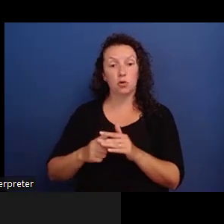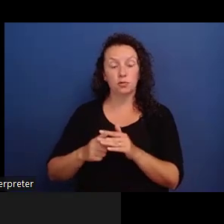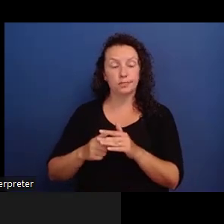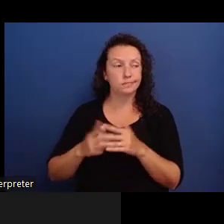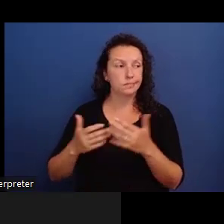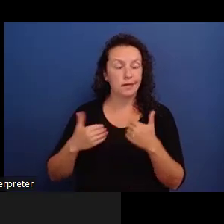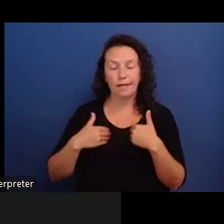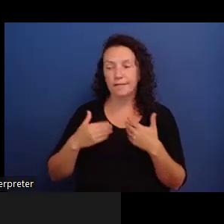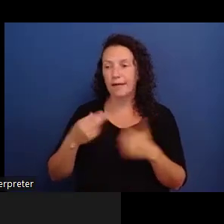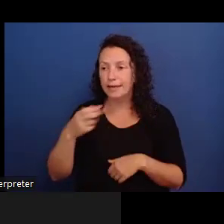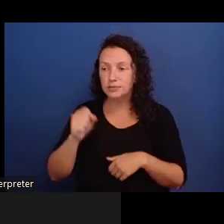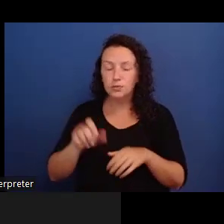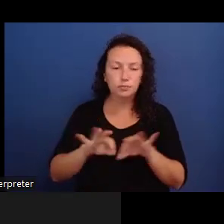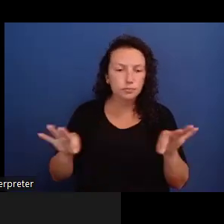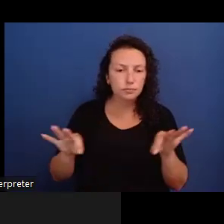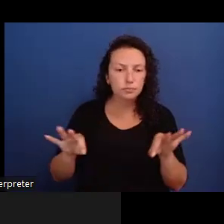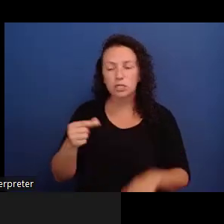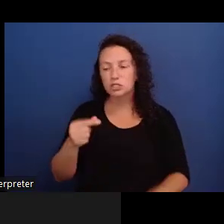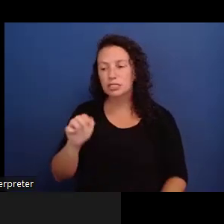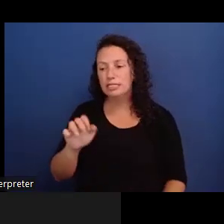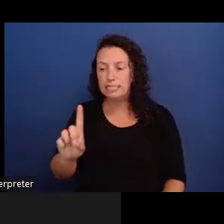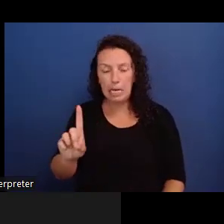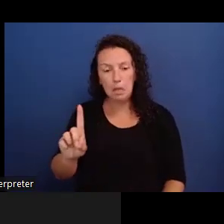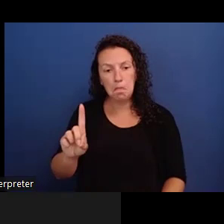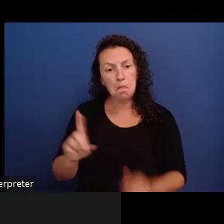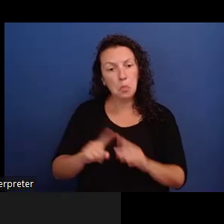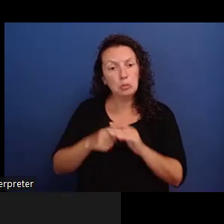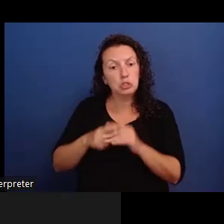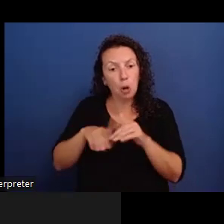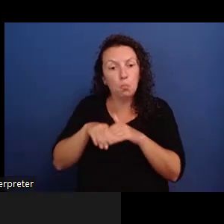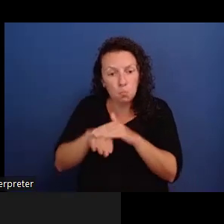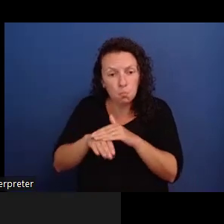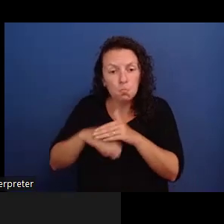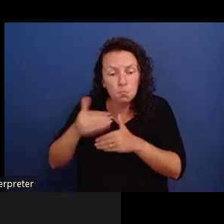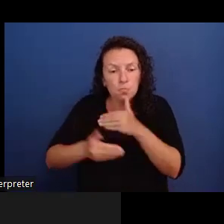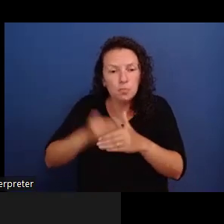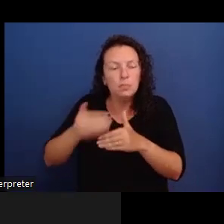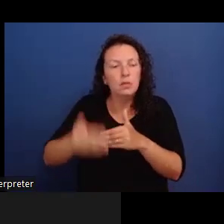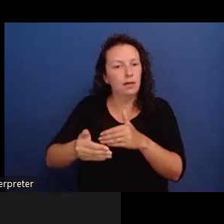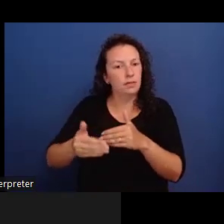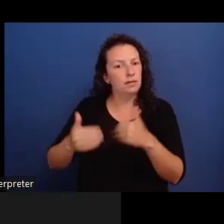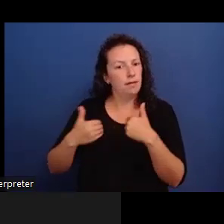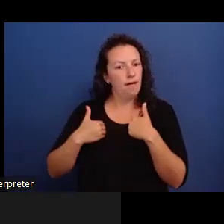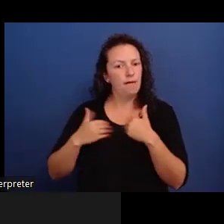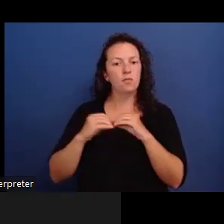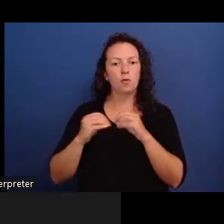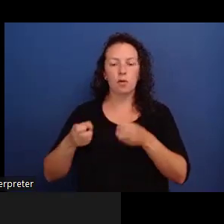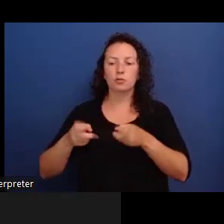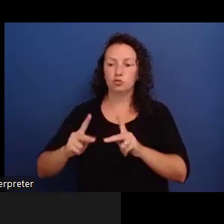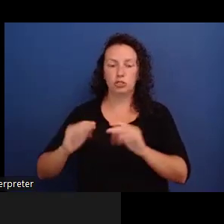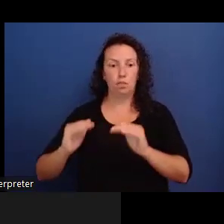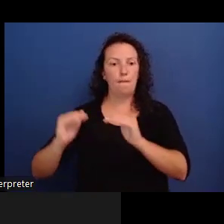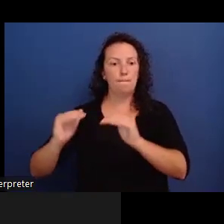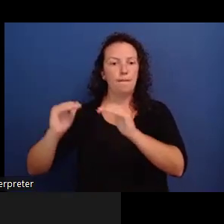or a GED degree, there are sort of opportunities in the field to